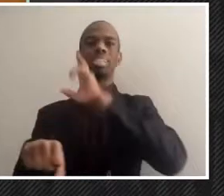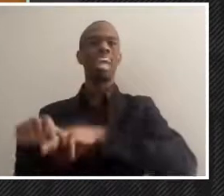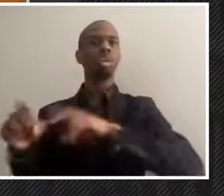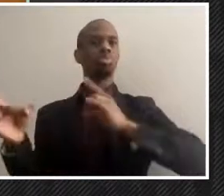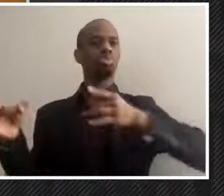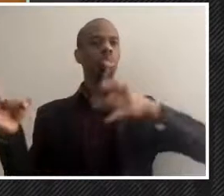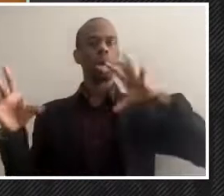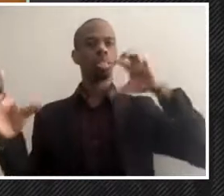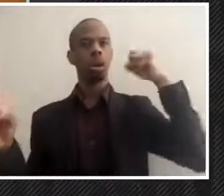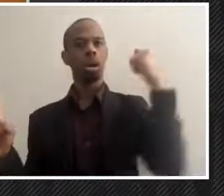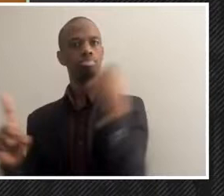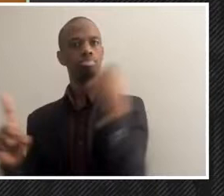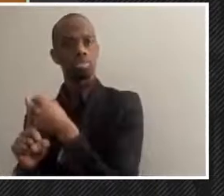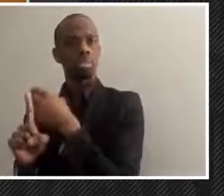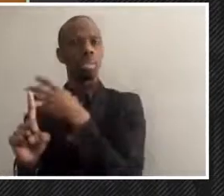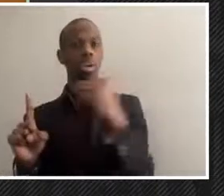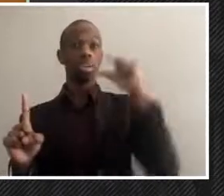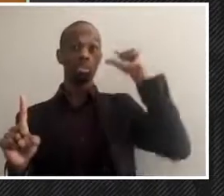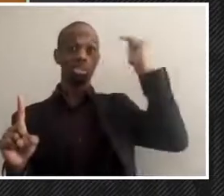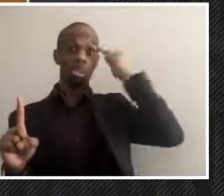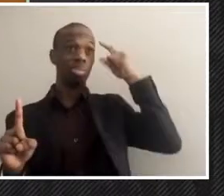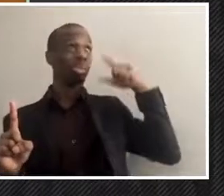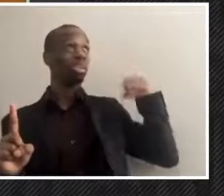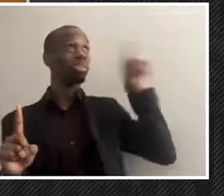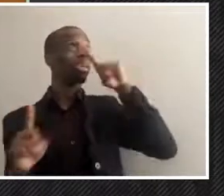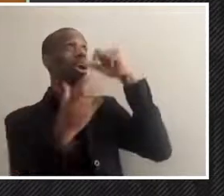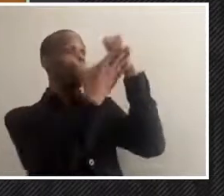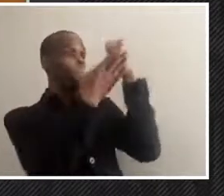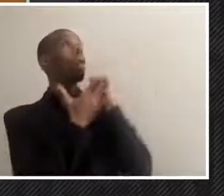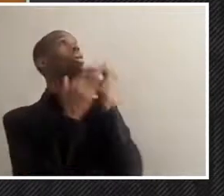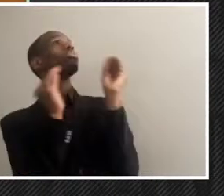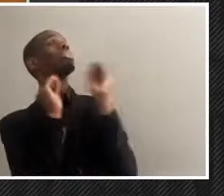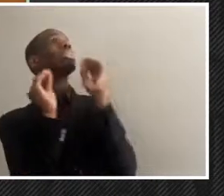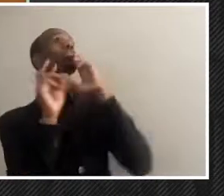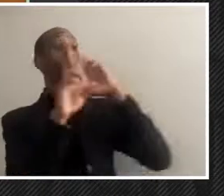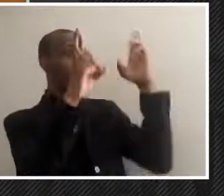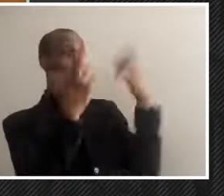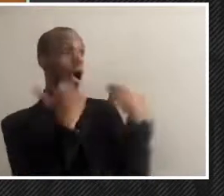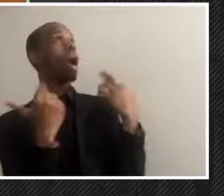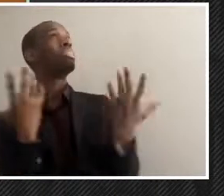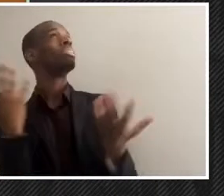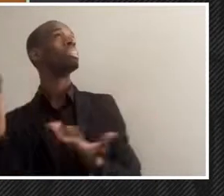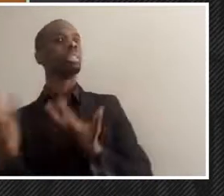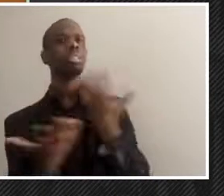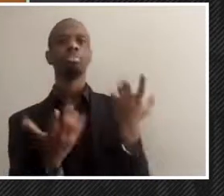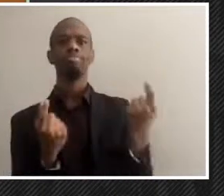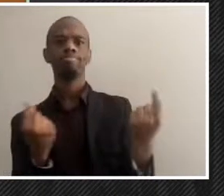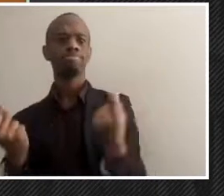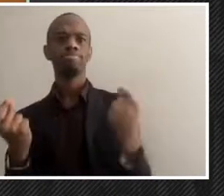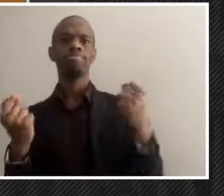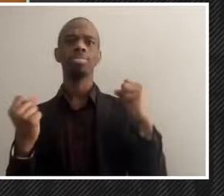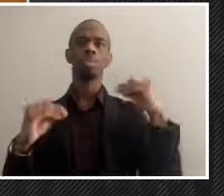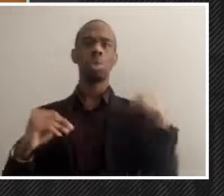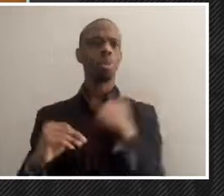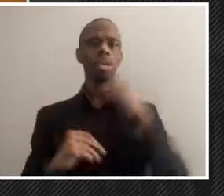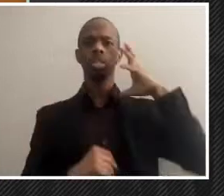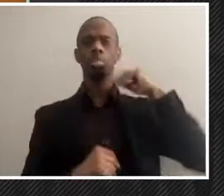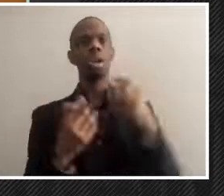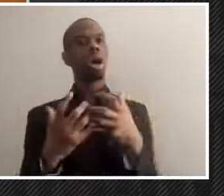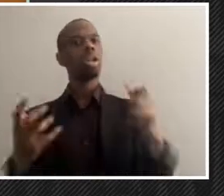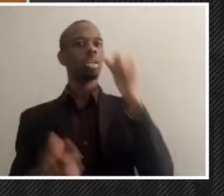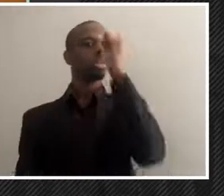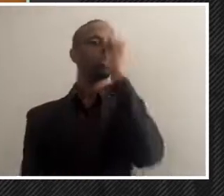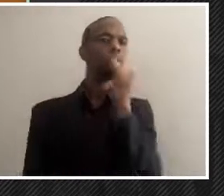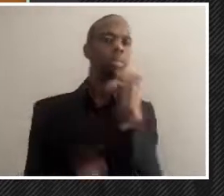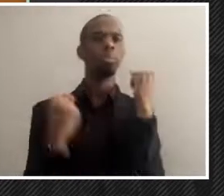level, and have had a lot of suffering and a lot of loss of life. And I just want to, you know, kind of double click on